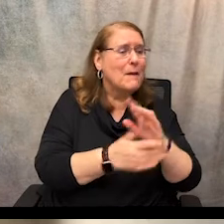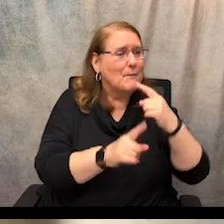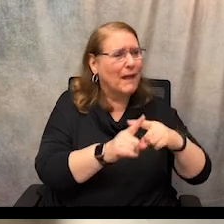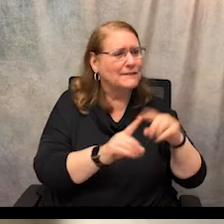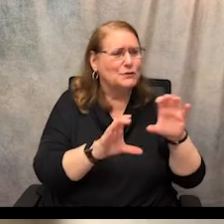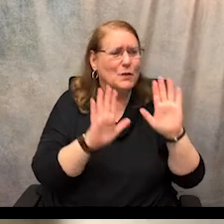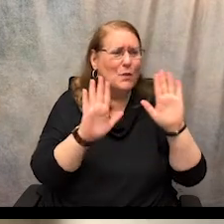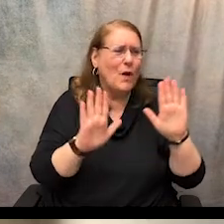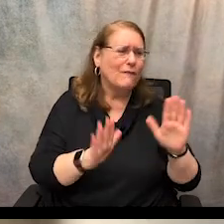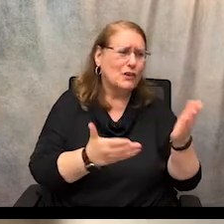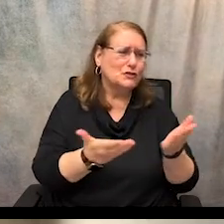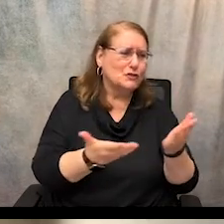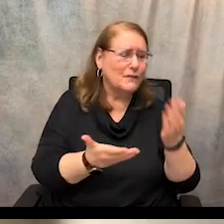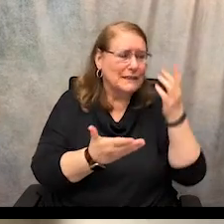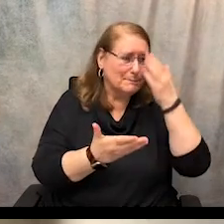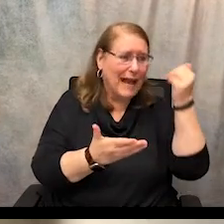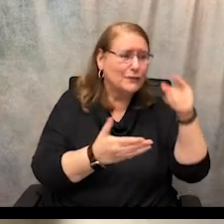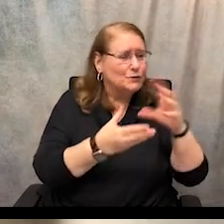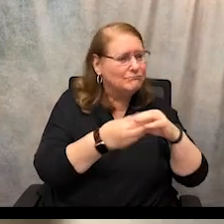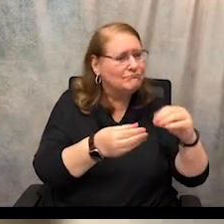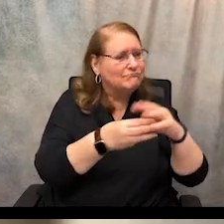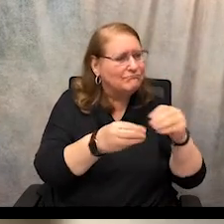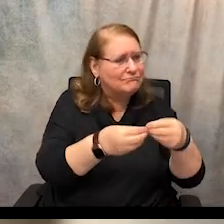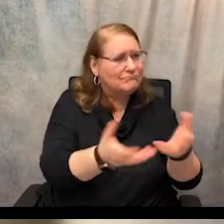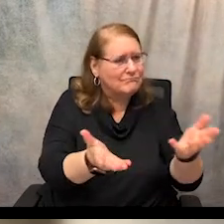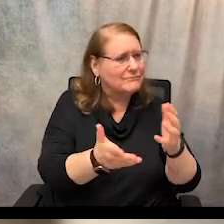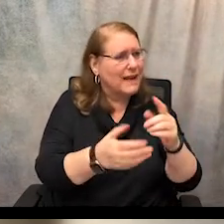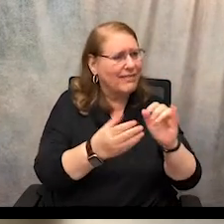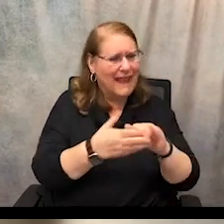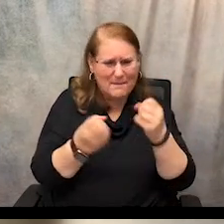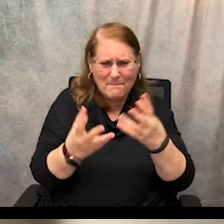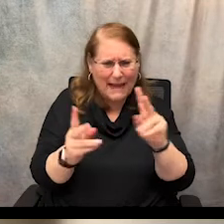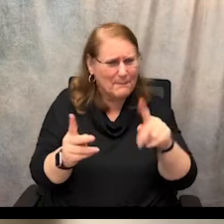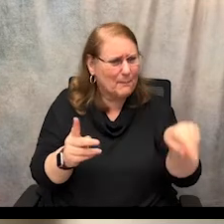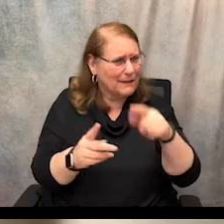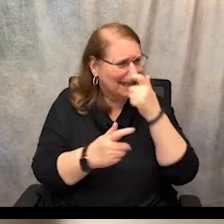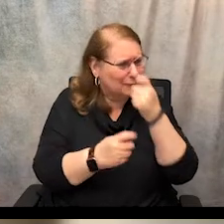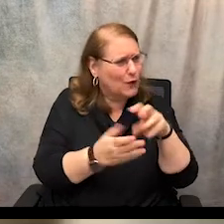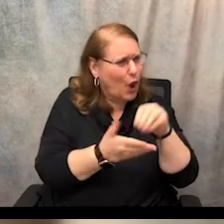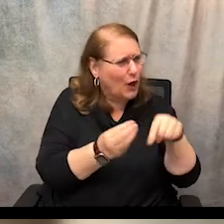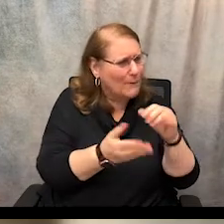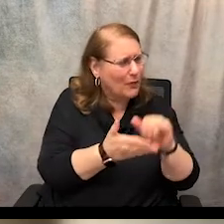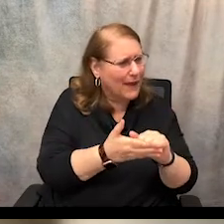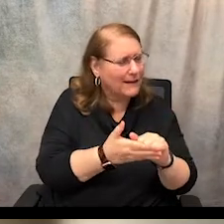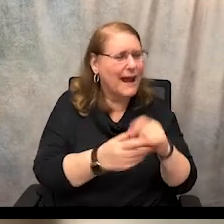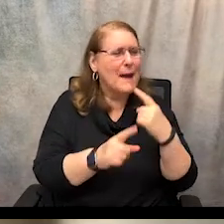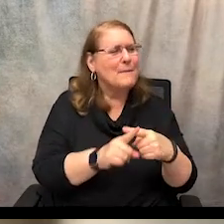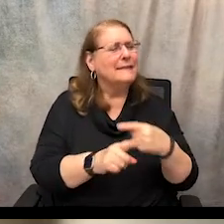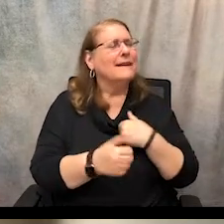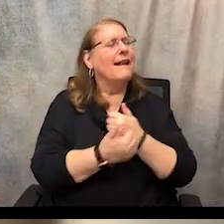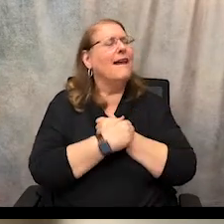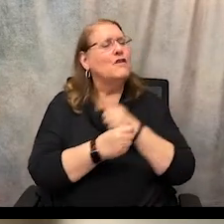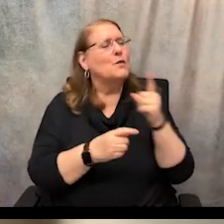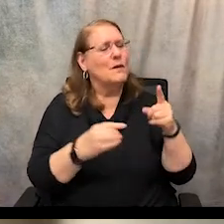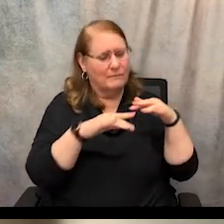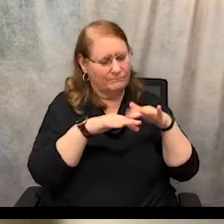service of telling a story that a lot of people would be interested in learning about. I also loved how you interwove the stories